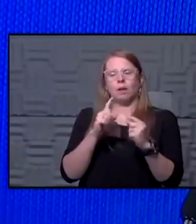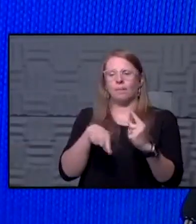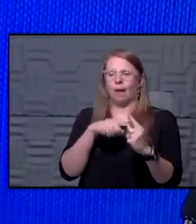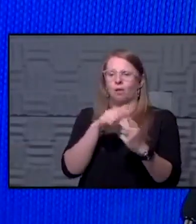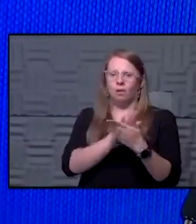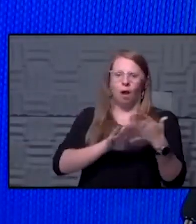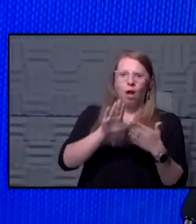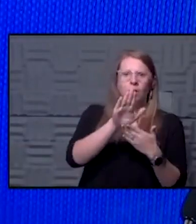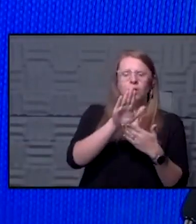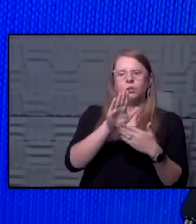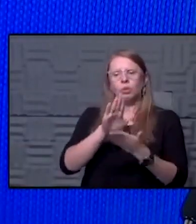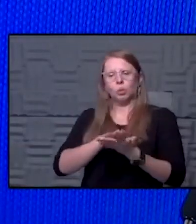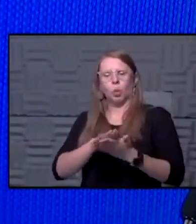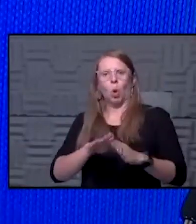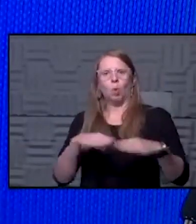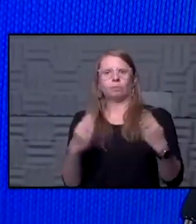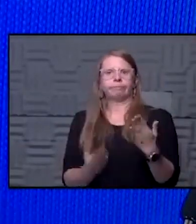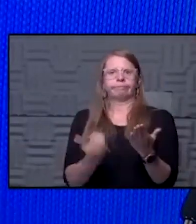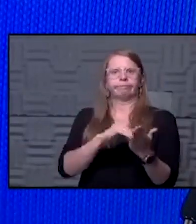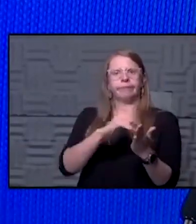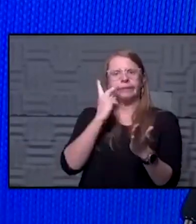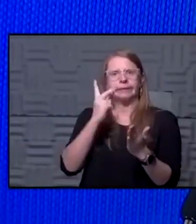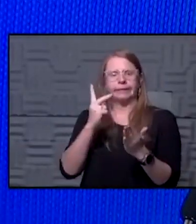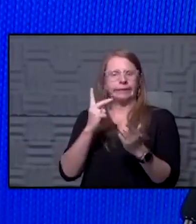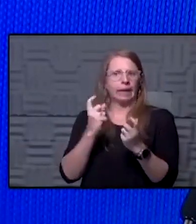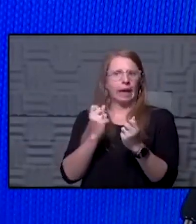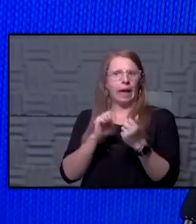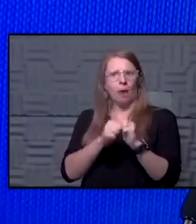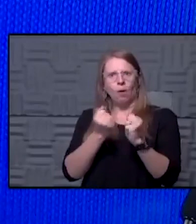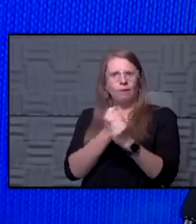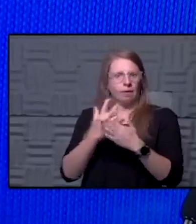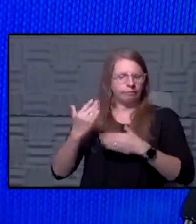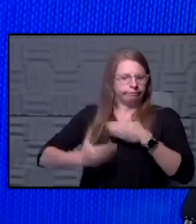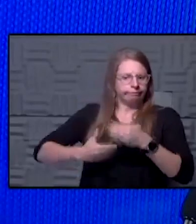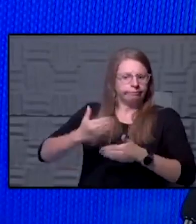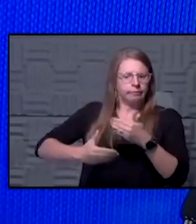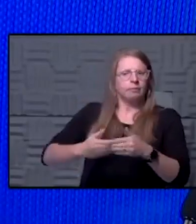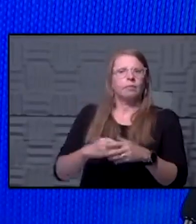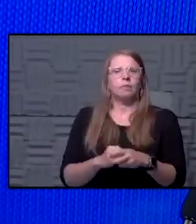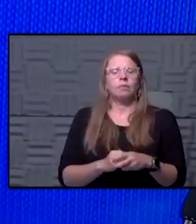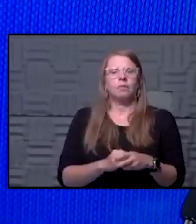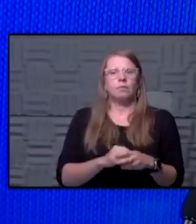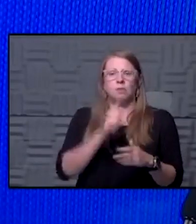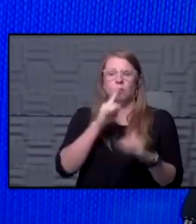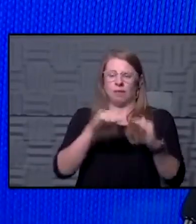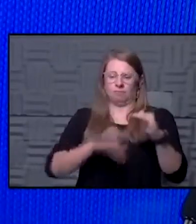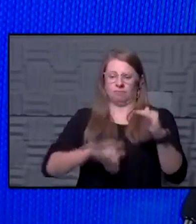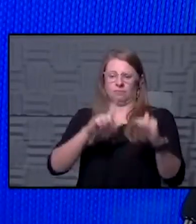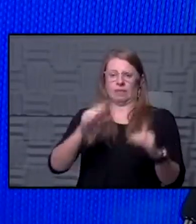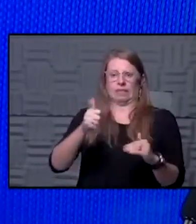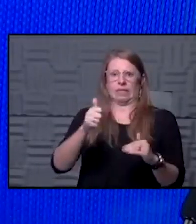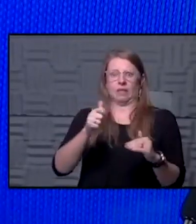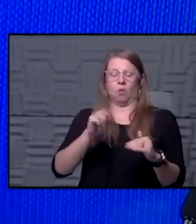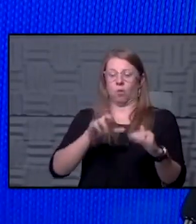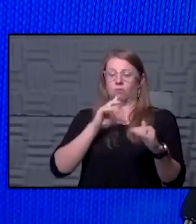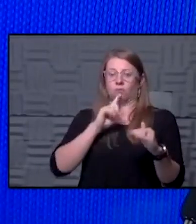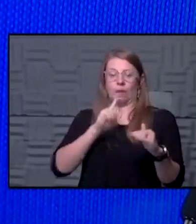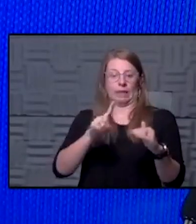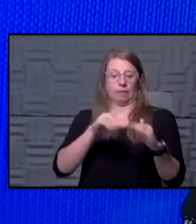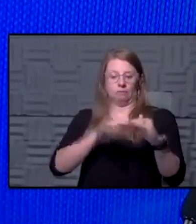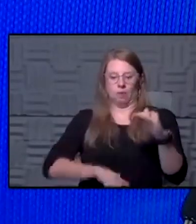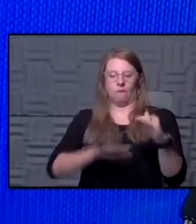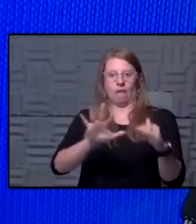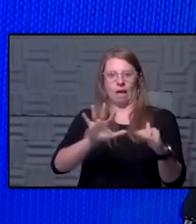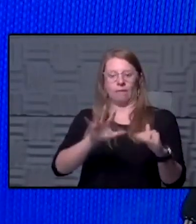and about schools reopening and how things are going and what that means. But if we get down below 10, down below 5 especially,